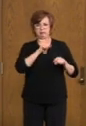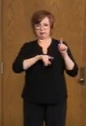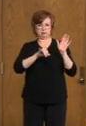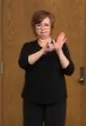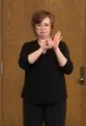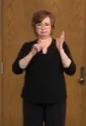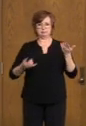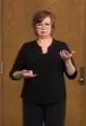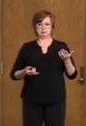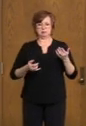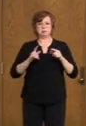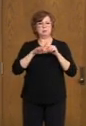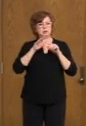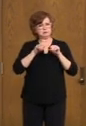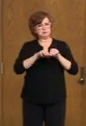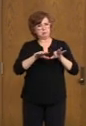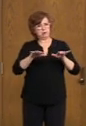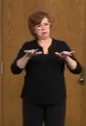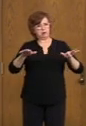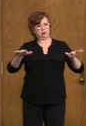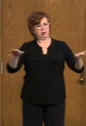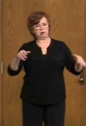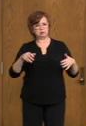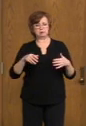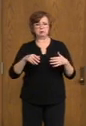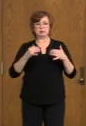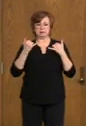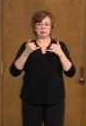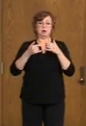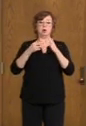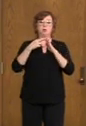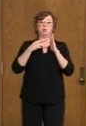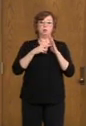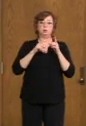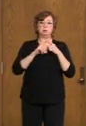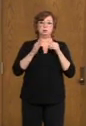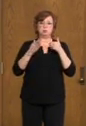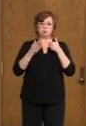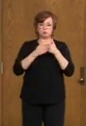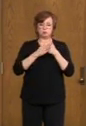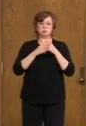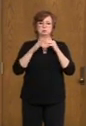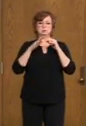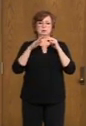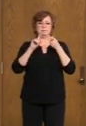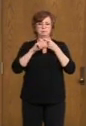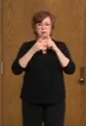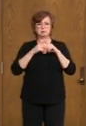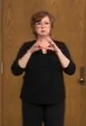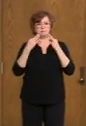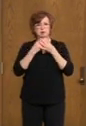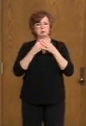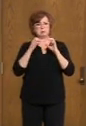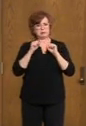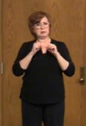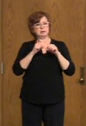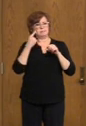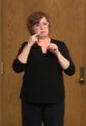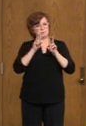and the current guidance allows for close family and friends to get together for those occasions. But overall, I think we need to be